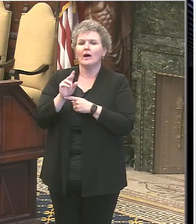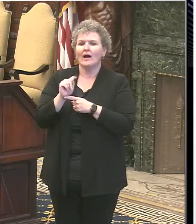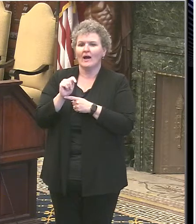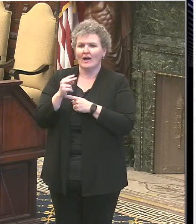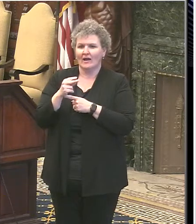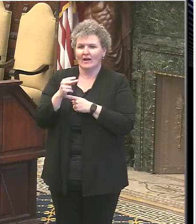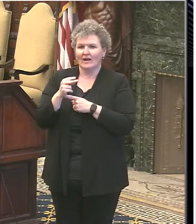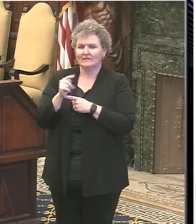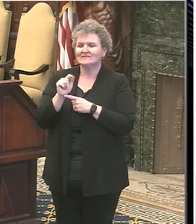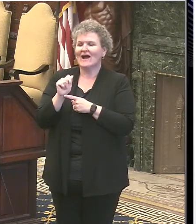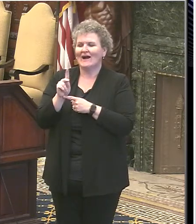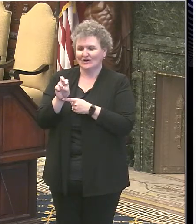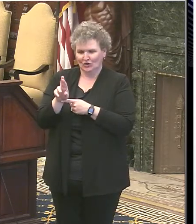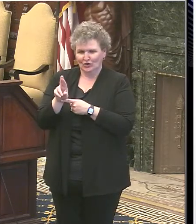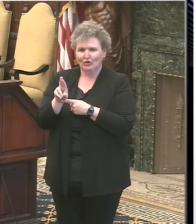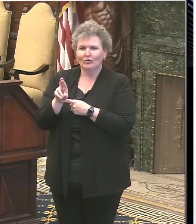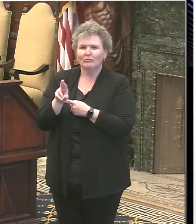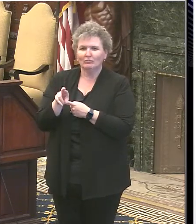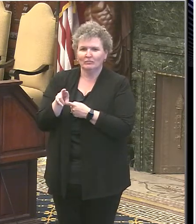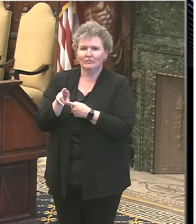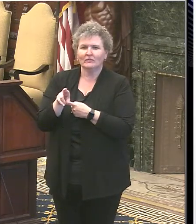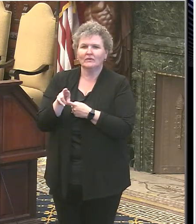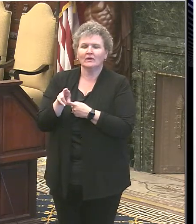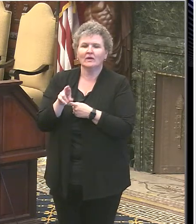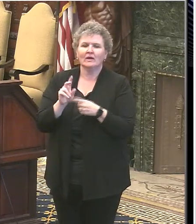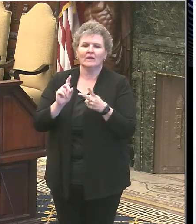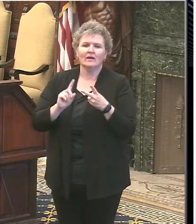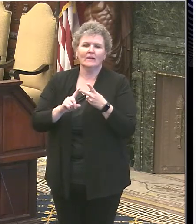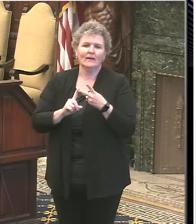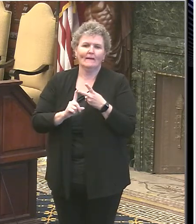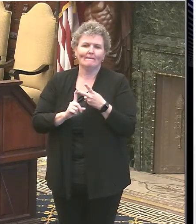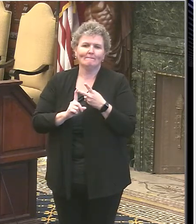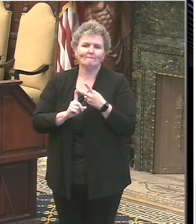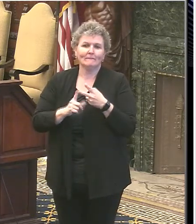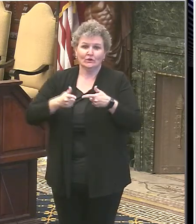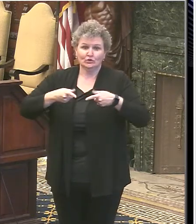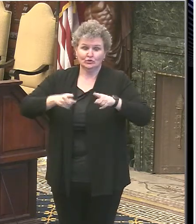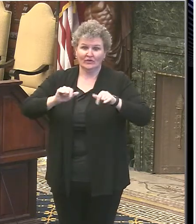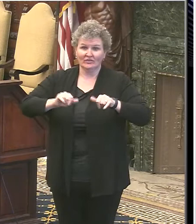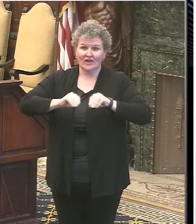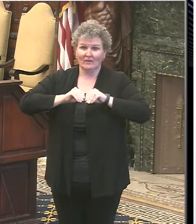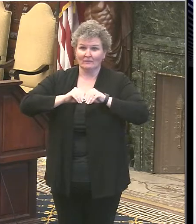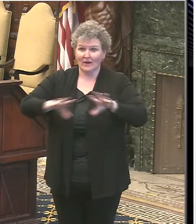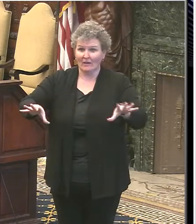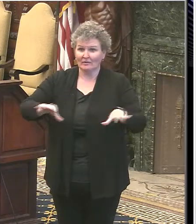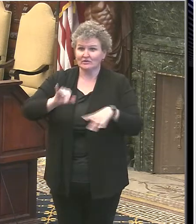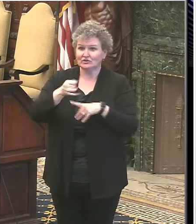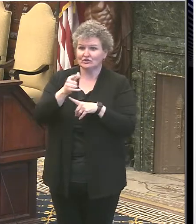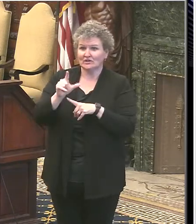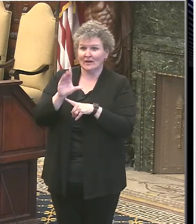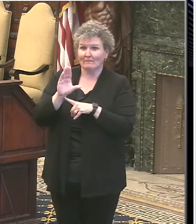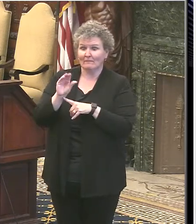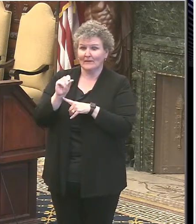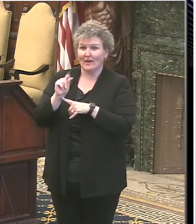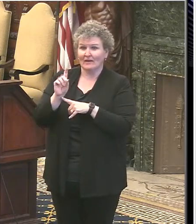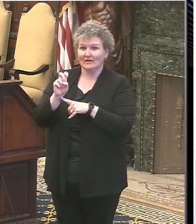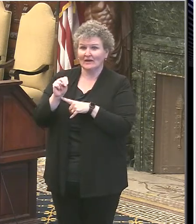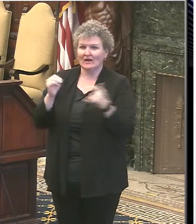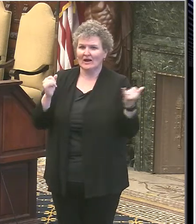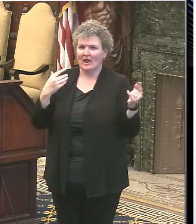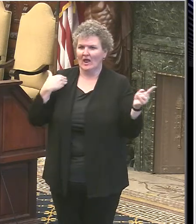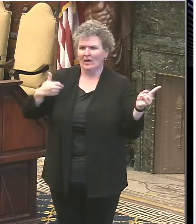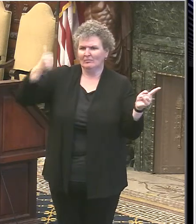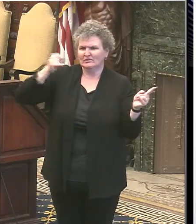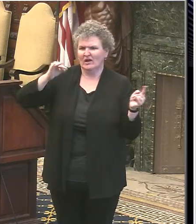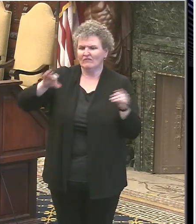questions related to mental health preparedness amid the pandemic is Dr. Jill Bowen, the Acting Commissioner of the Department of